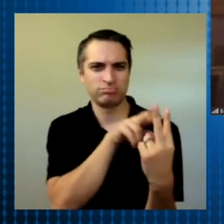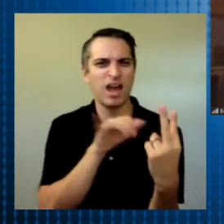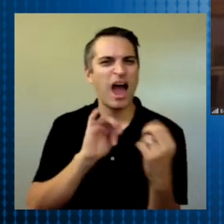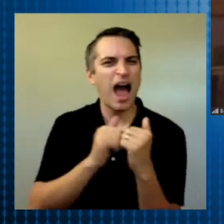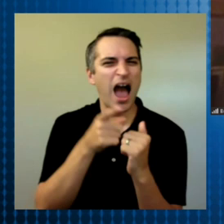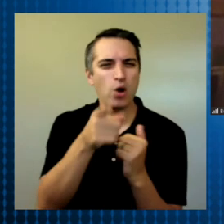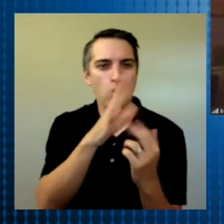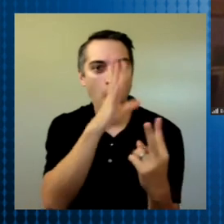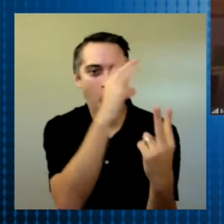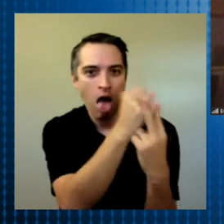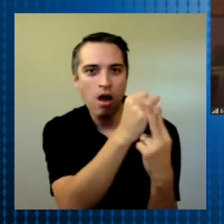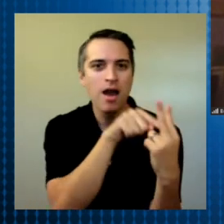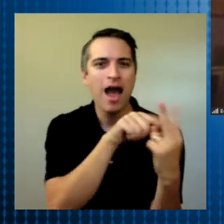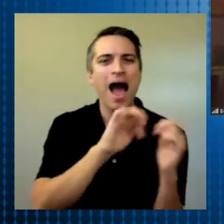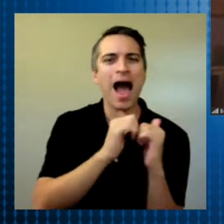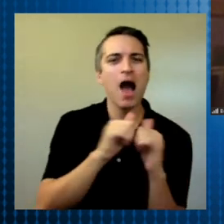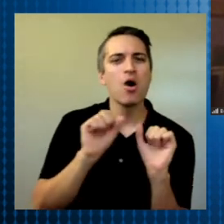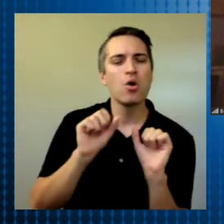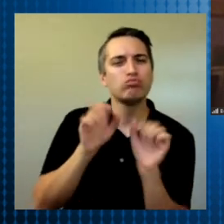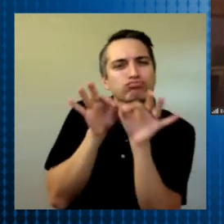go about selecting a mentor?